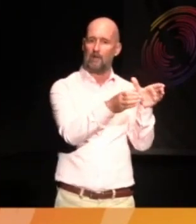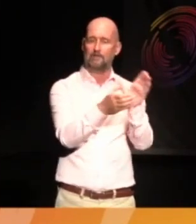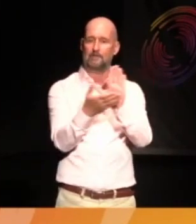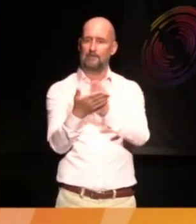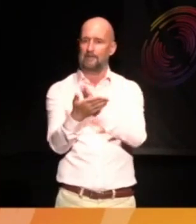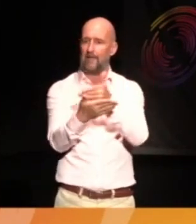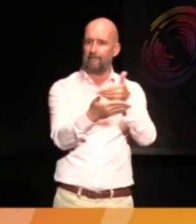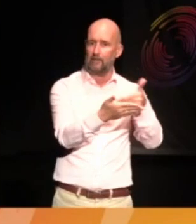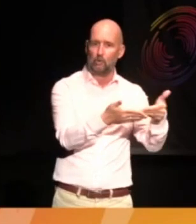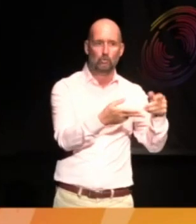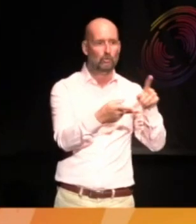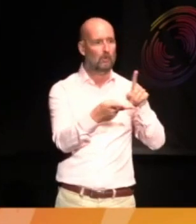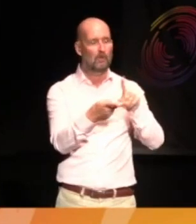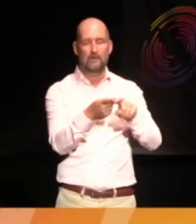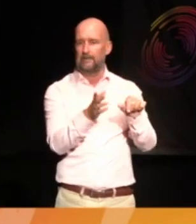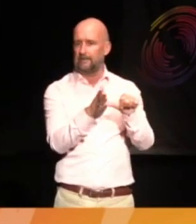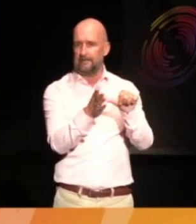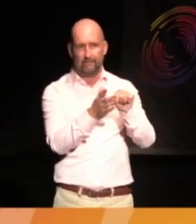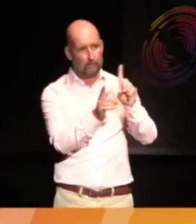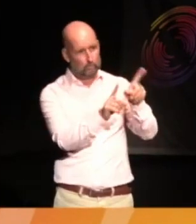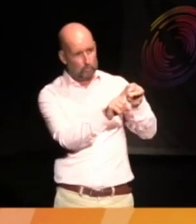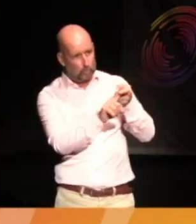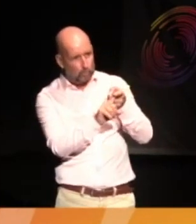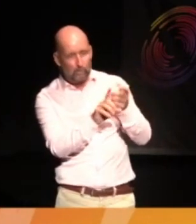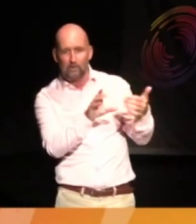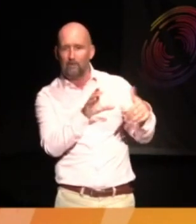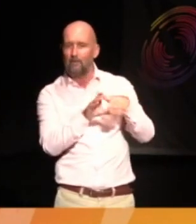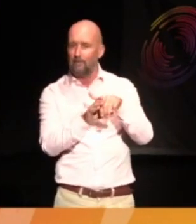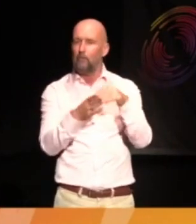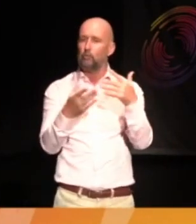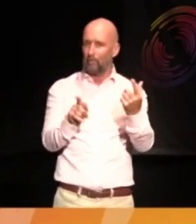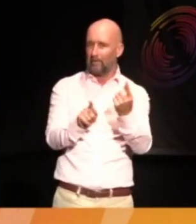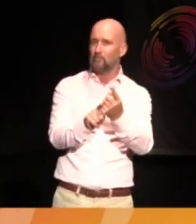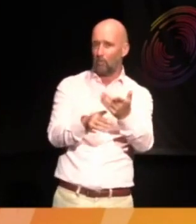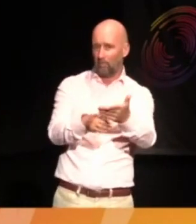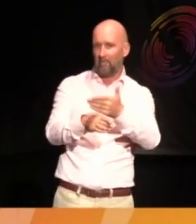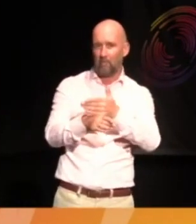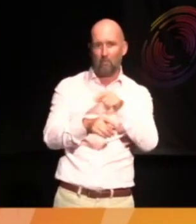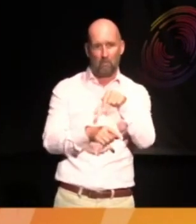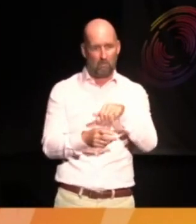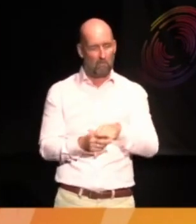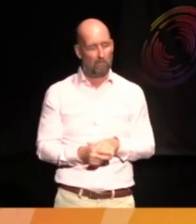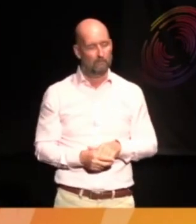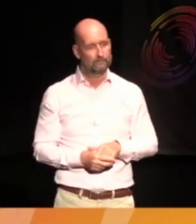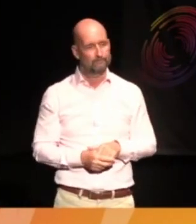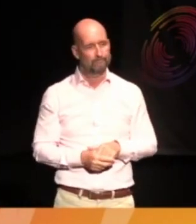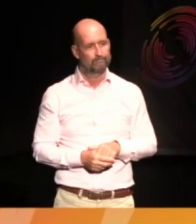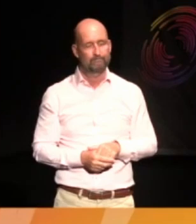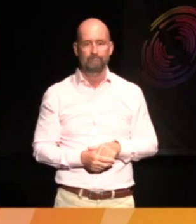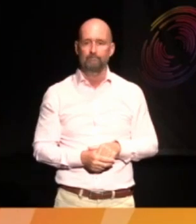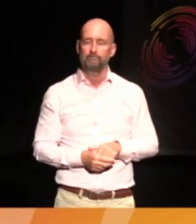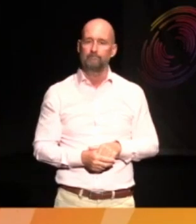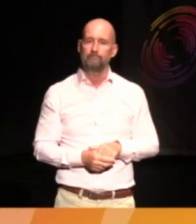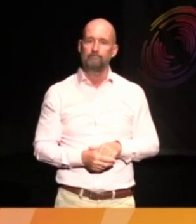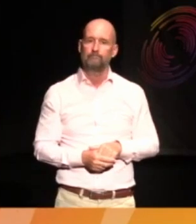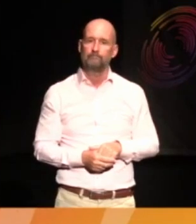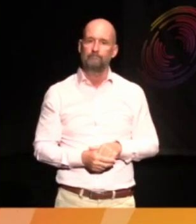or hard to reach people, and this was picked up earlier. And I think that the sector's done a